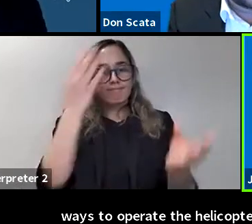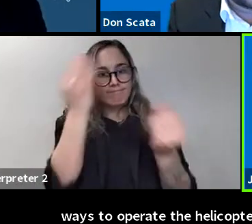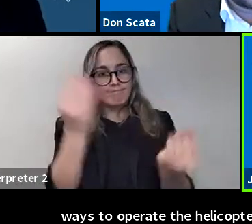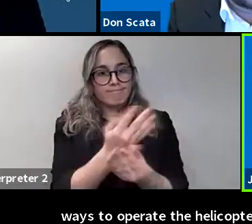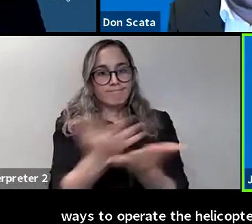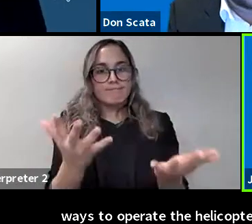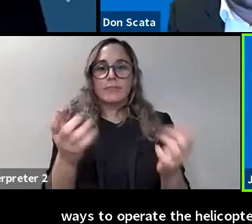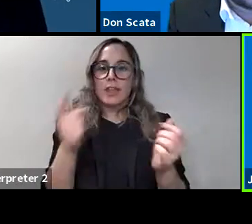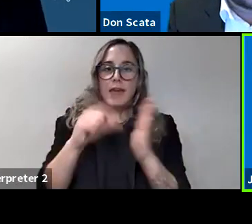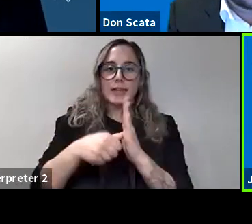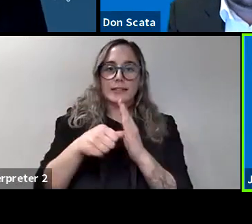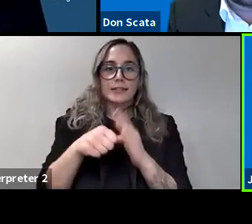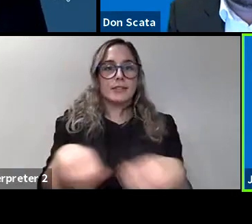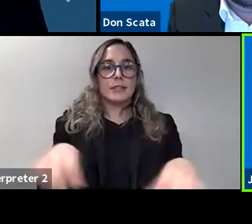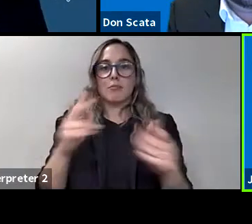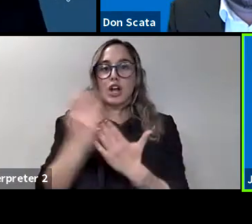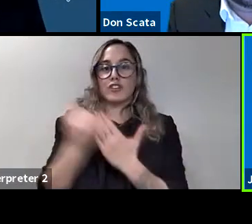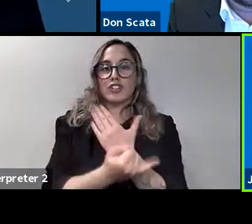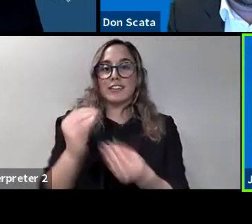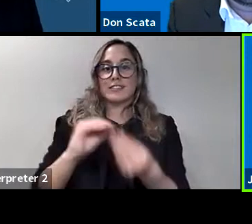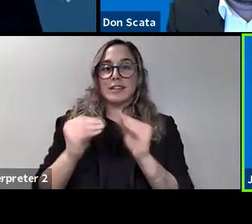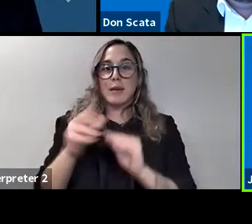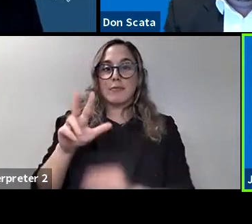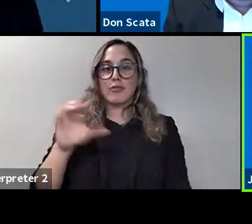Ascent Project 38.